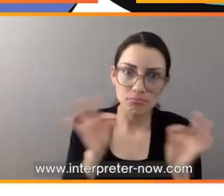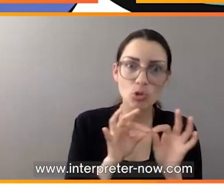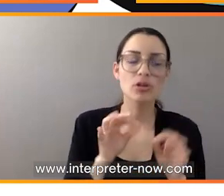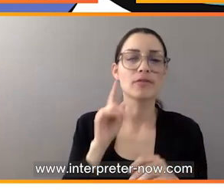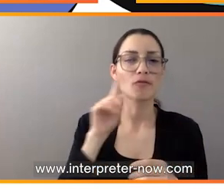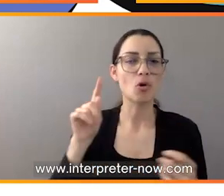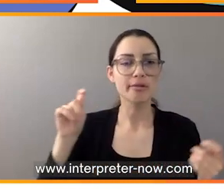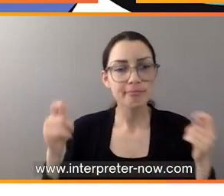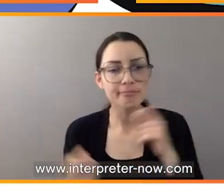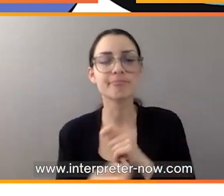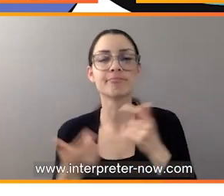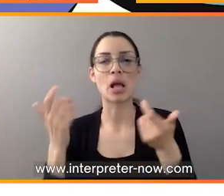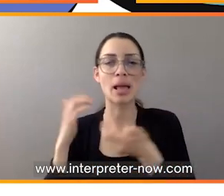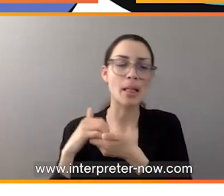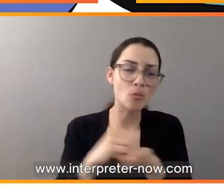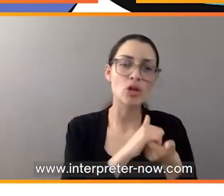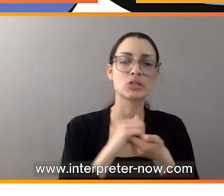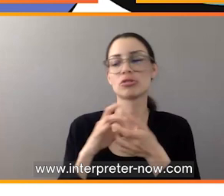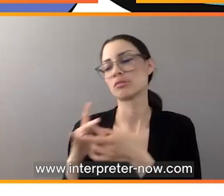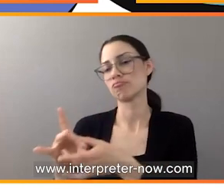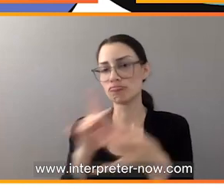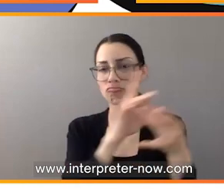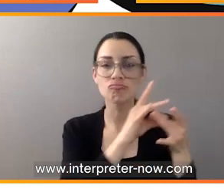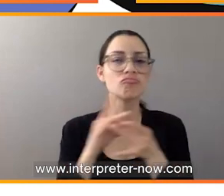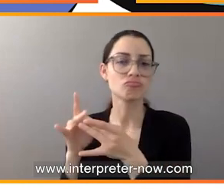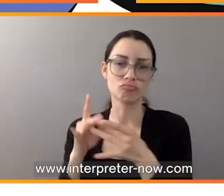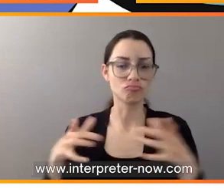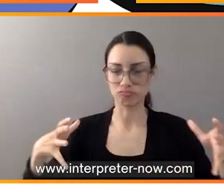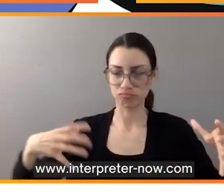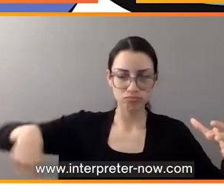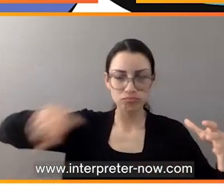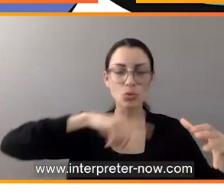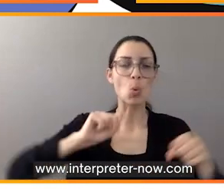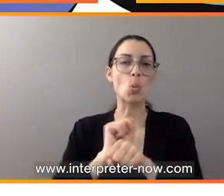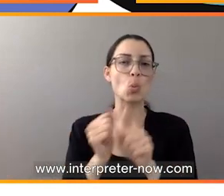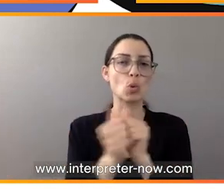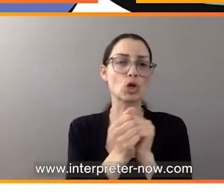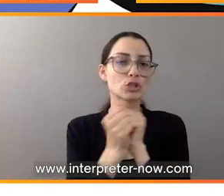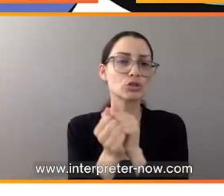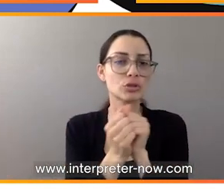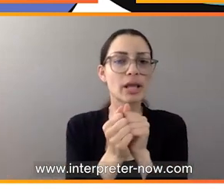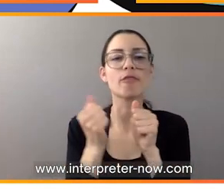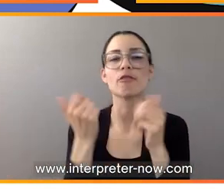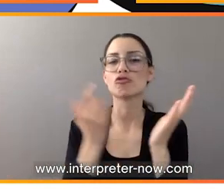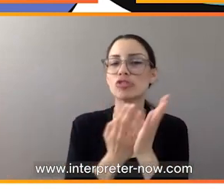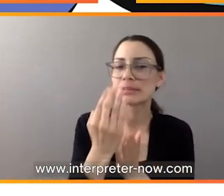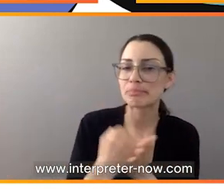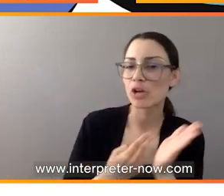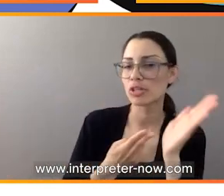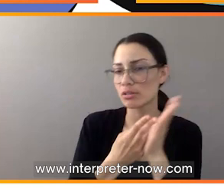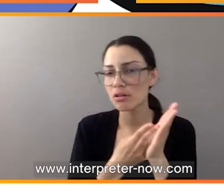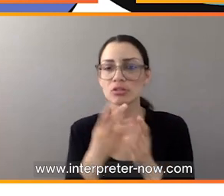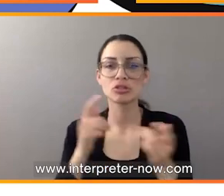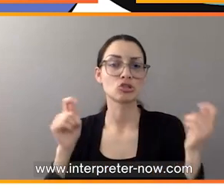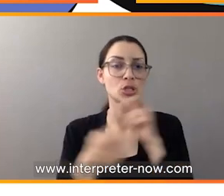empowerment, that collaboration, co-creation, and everybody working in a transparent way toward change together.